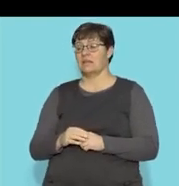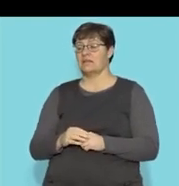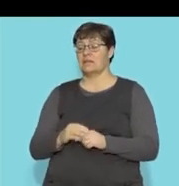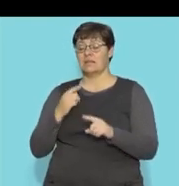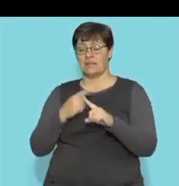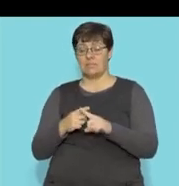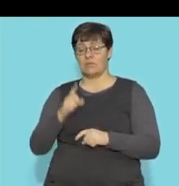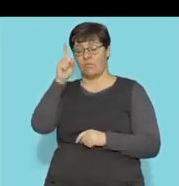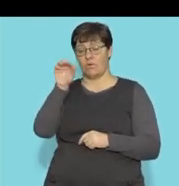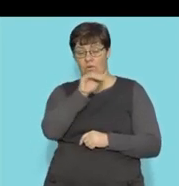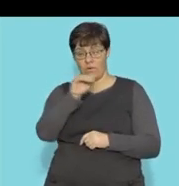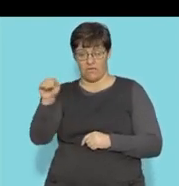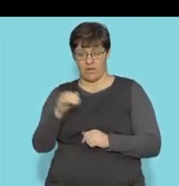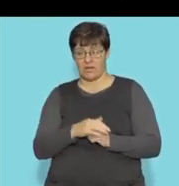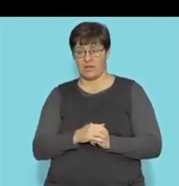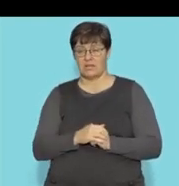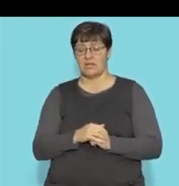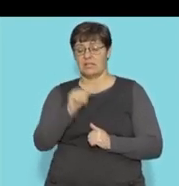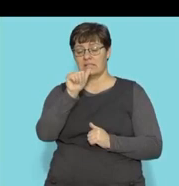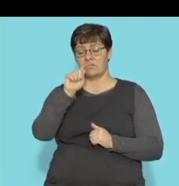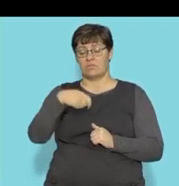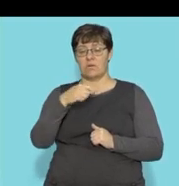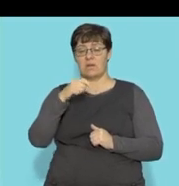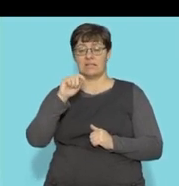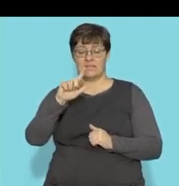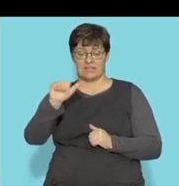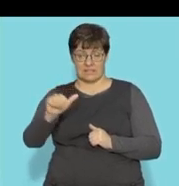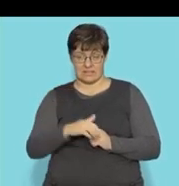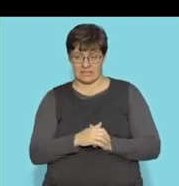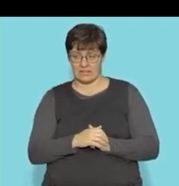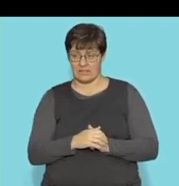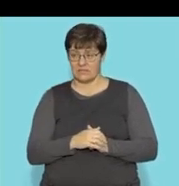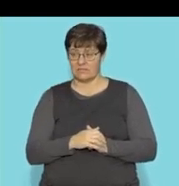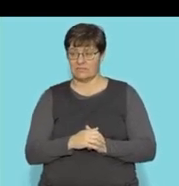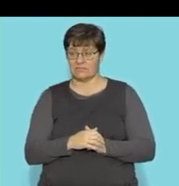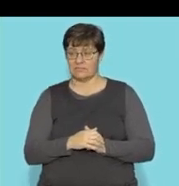height is going to have to be 1 over 6,76.